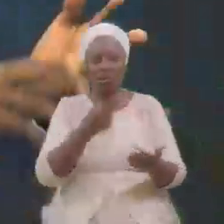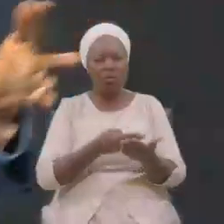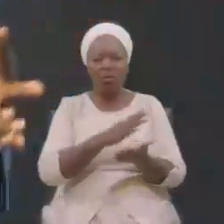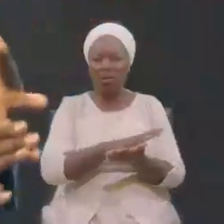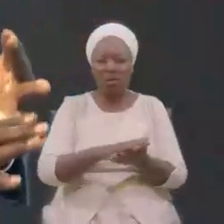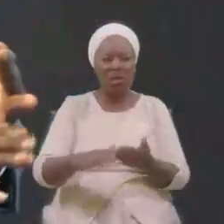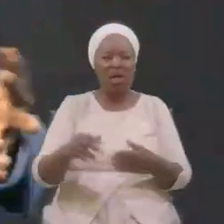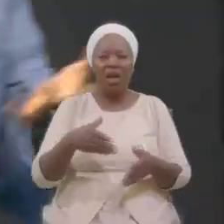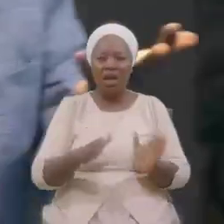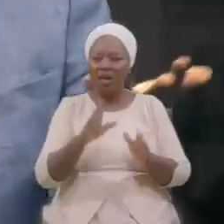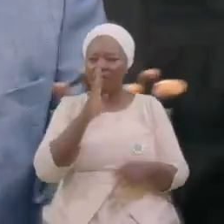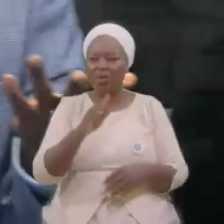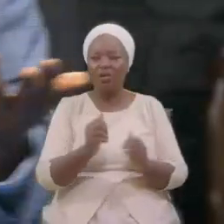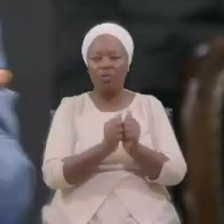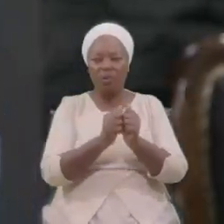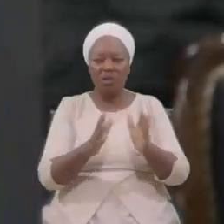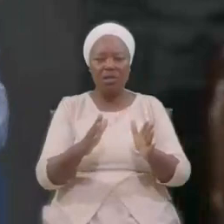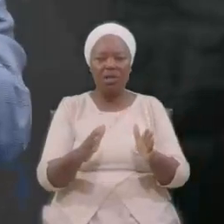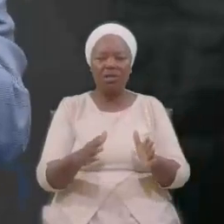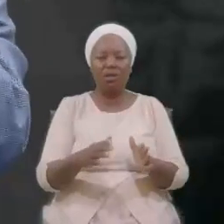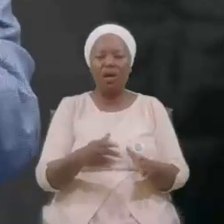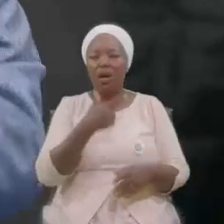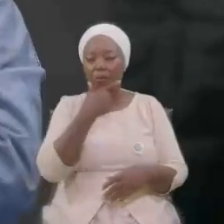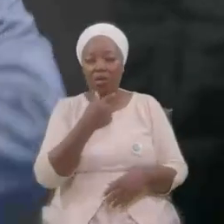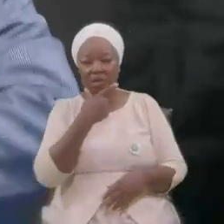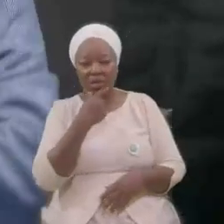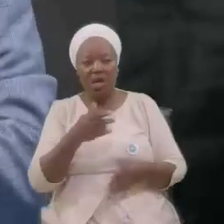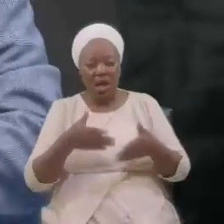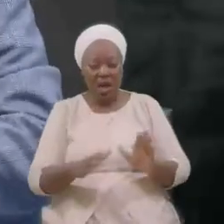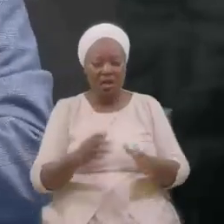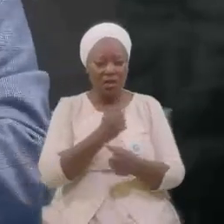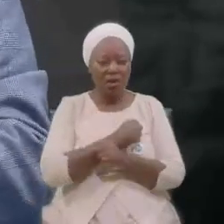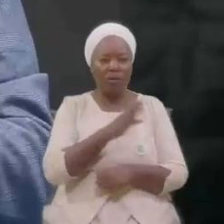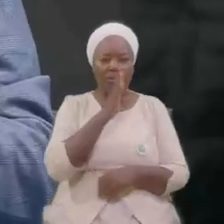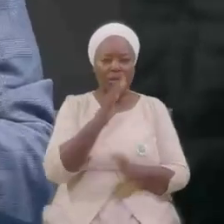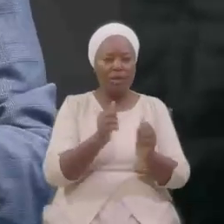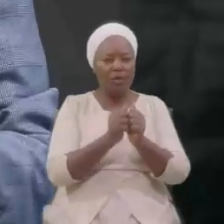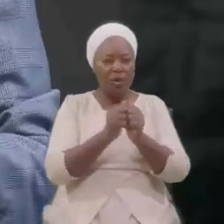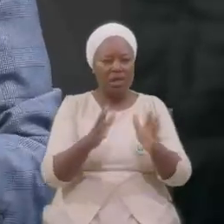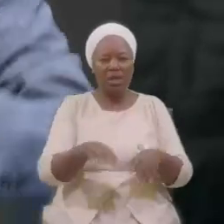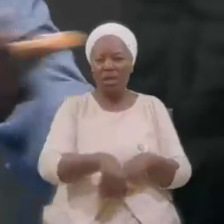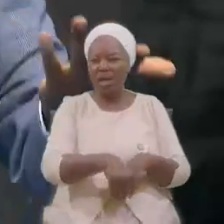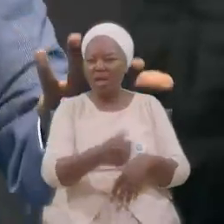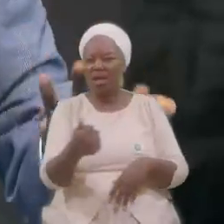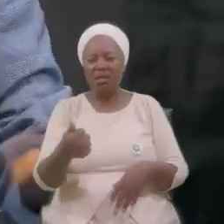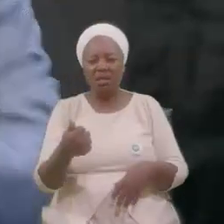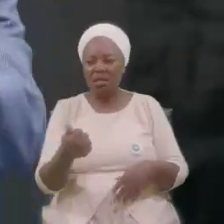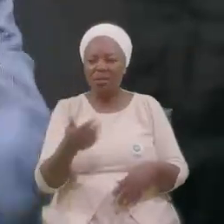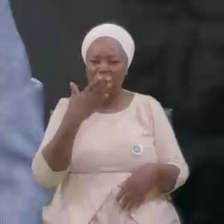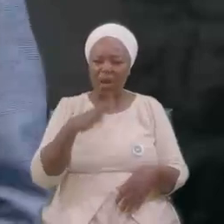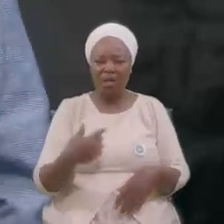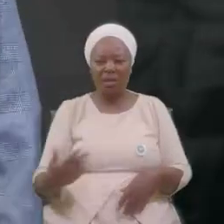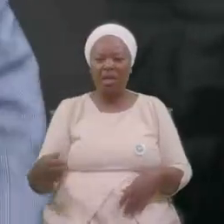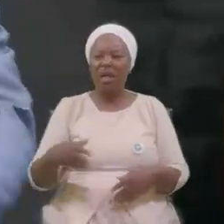let love be without pretense, let love be without any drama. Let it be